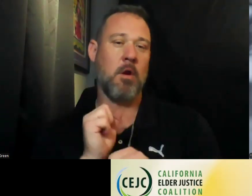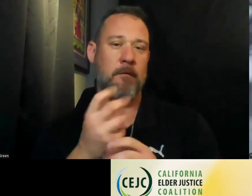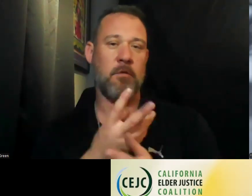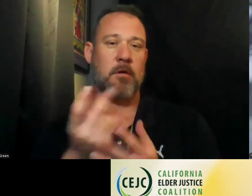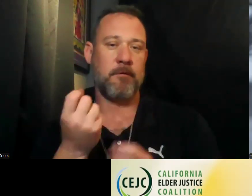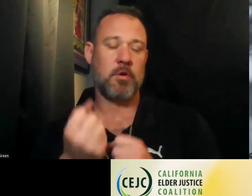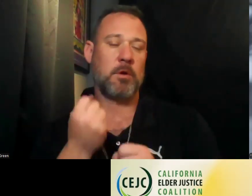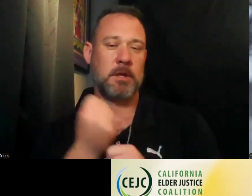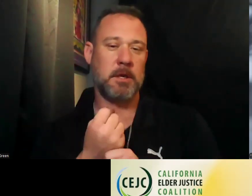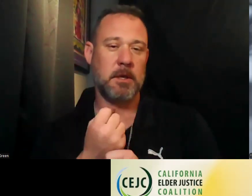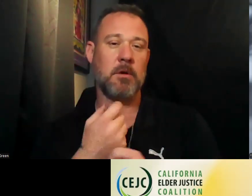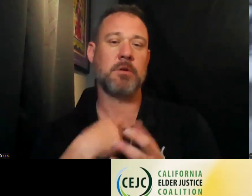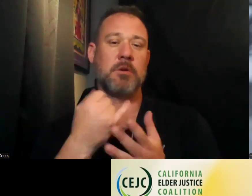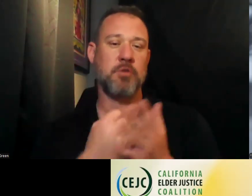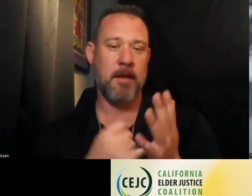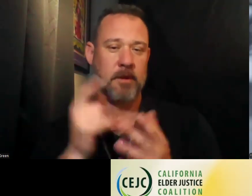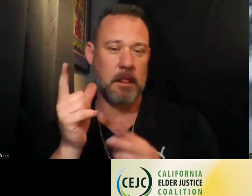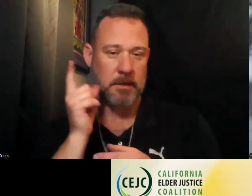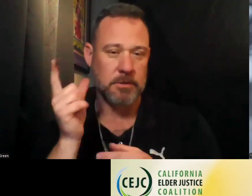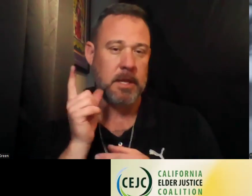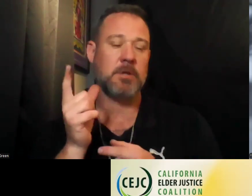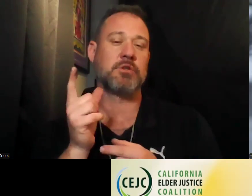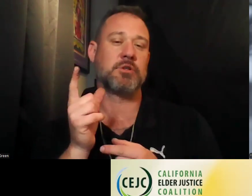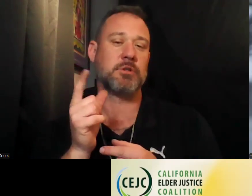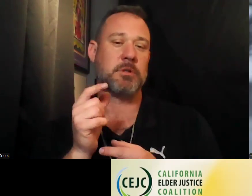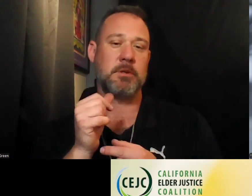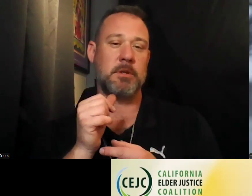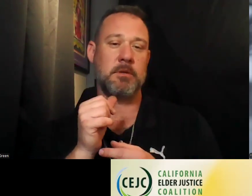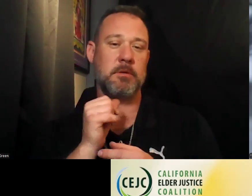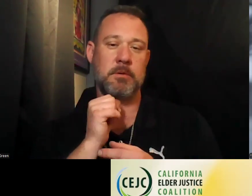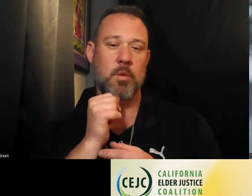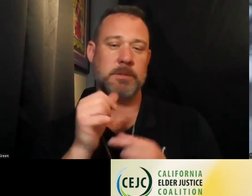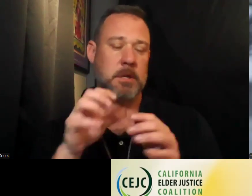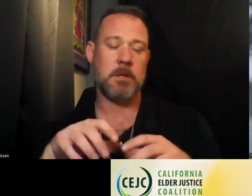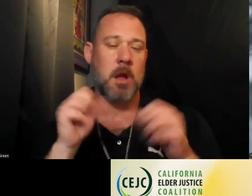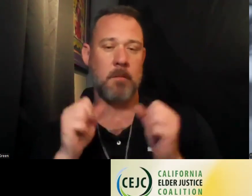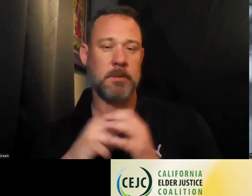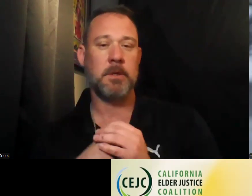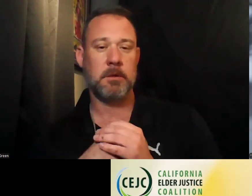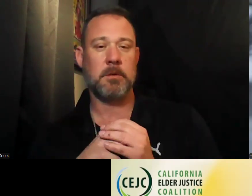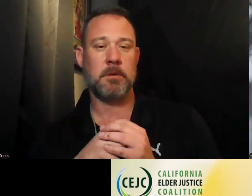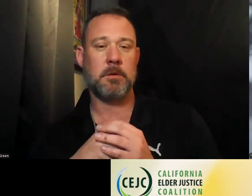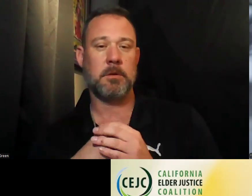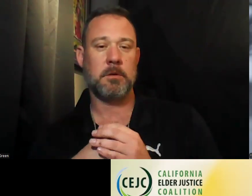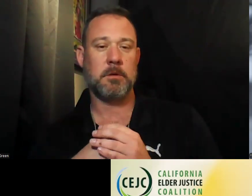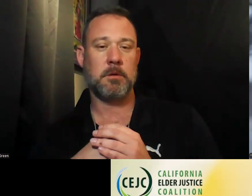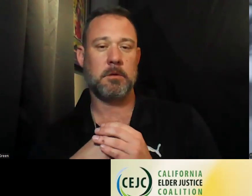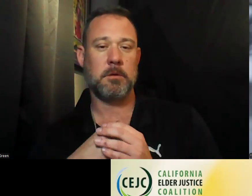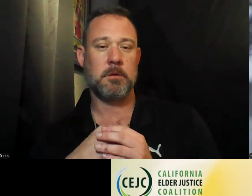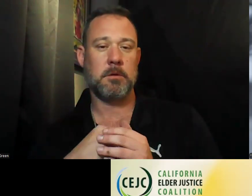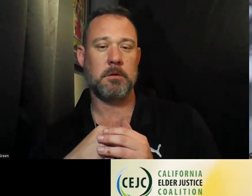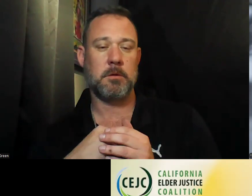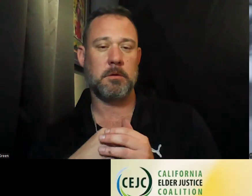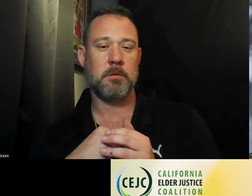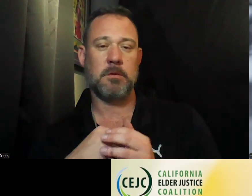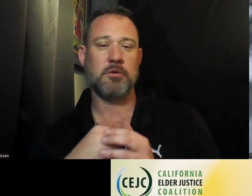of years, actually drafted legislation that wasn't adopted. So I'm just trying to